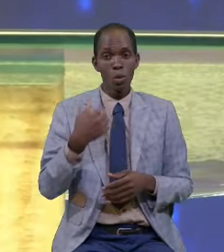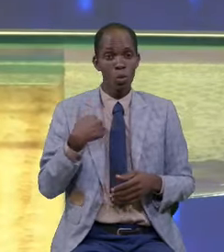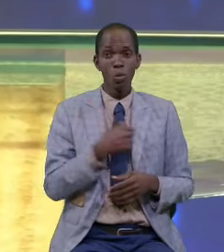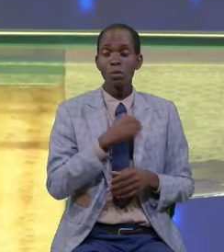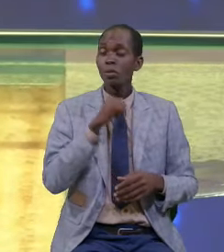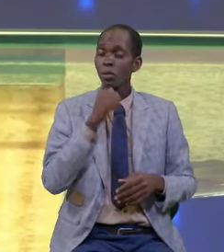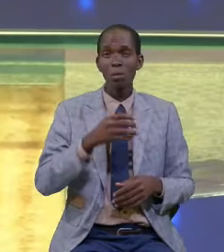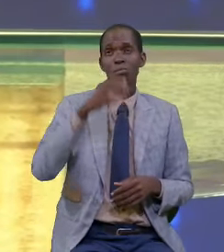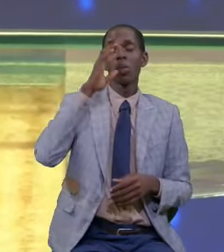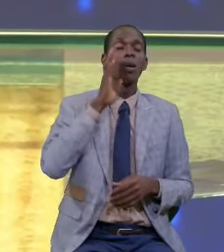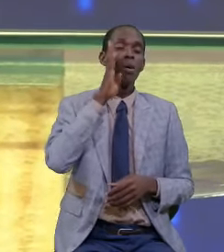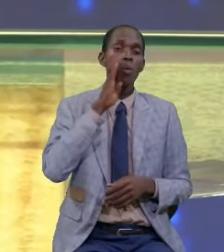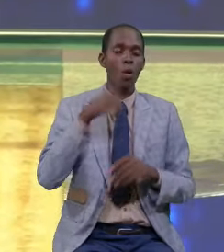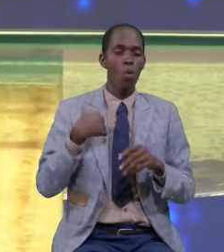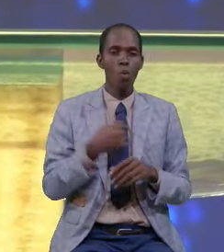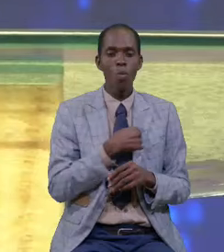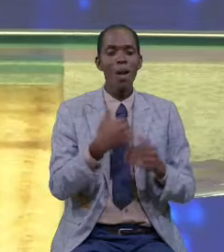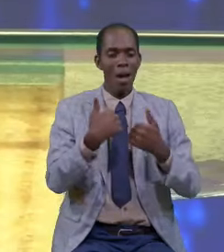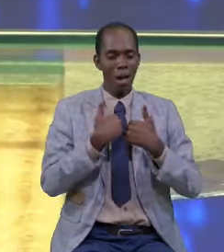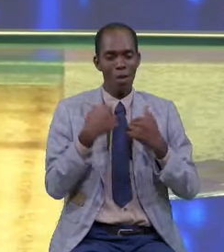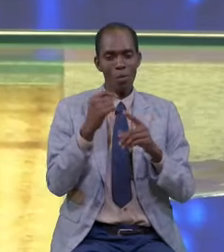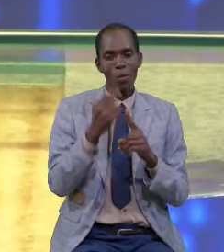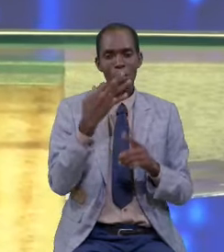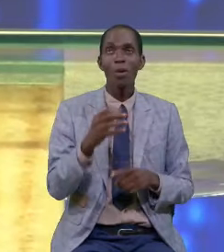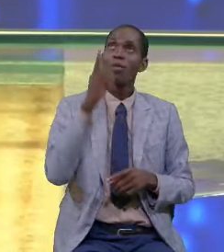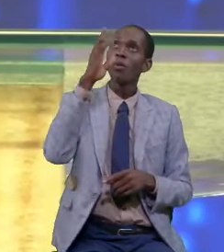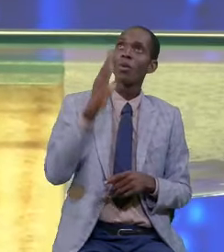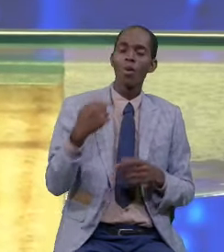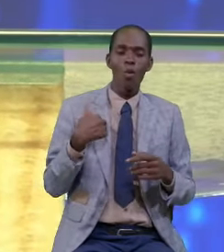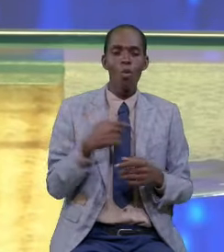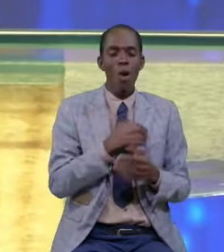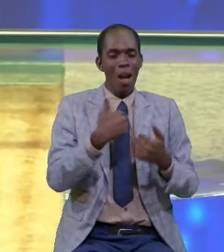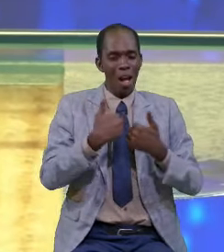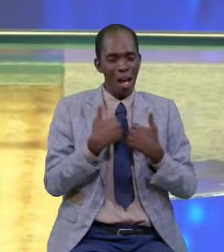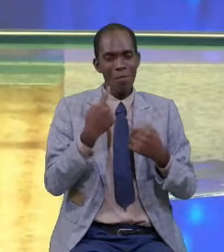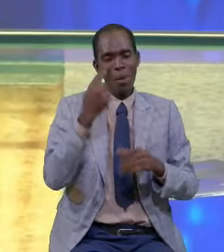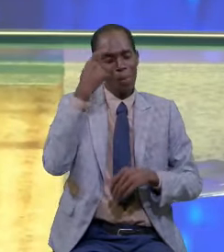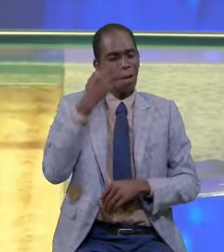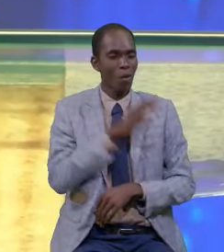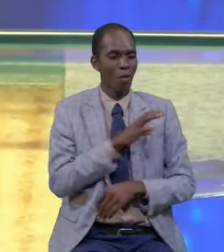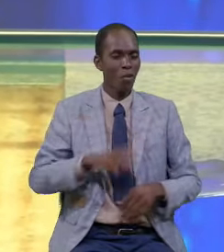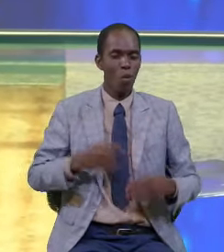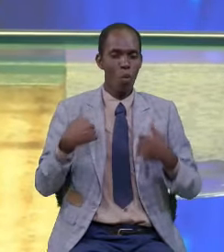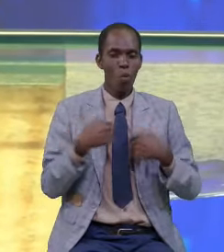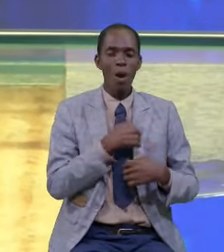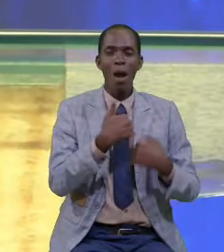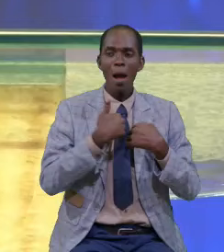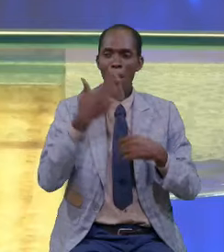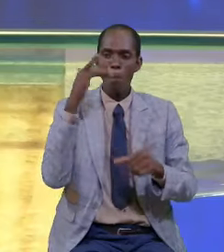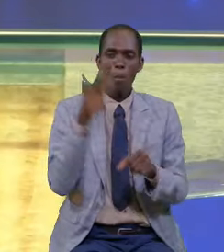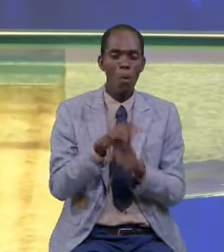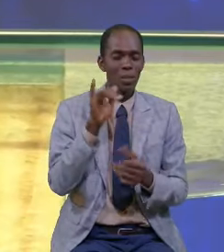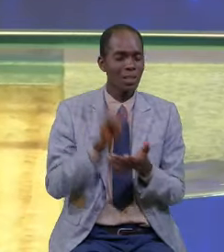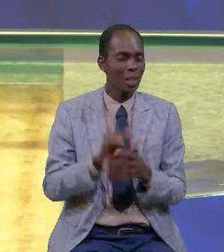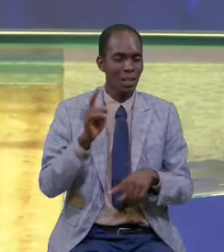of God. We have the mind of Christ. And we have the promises that cannot fail. And therefore, we will not